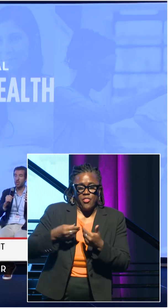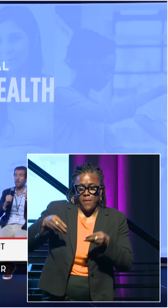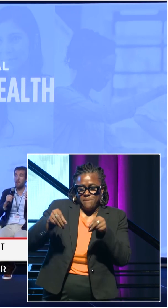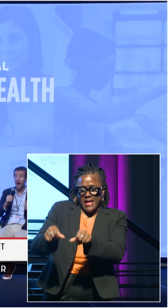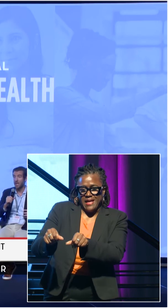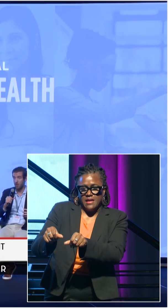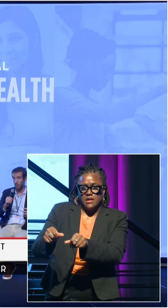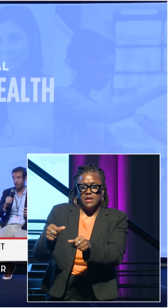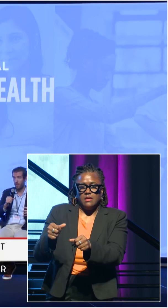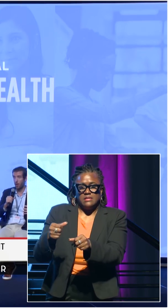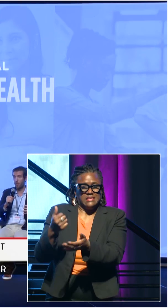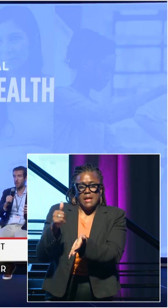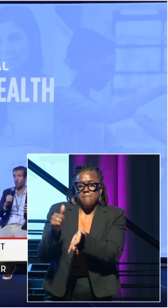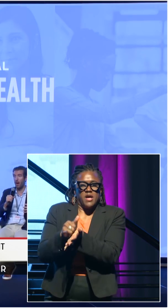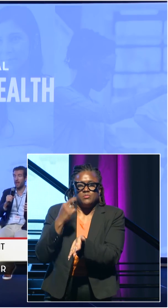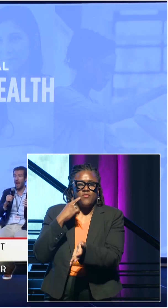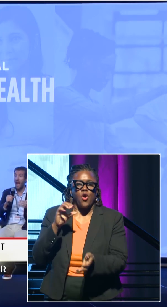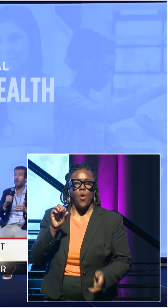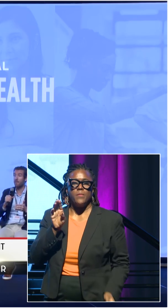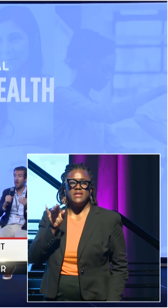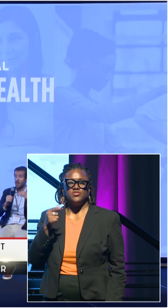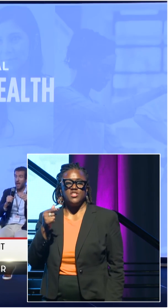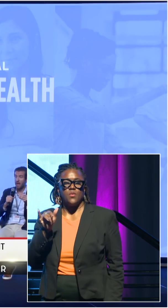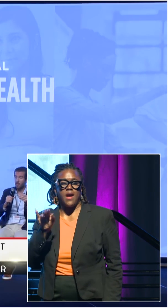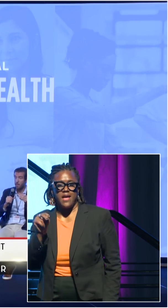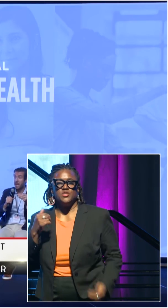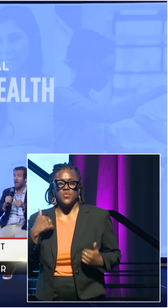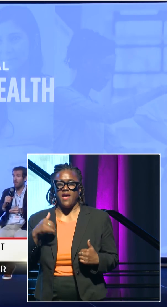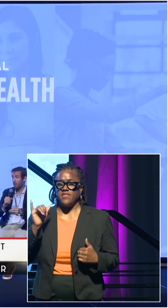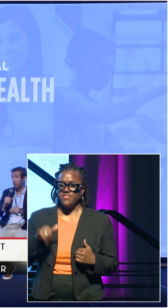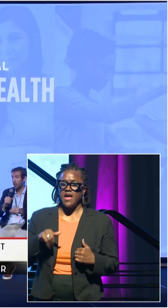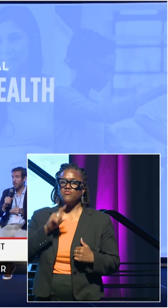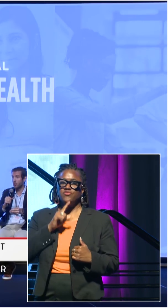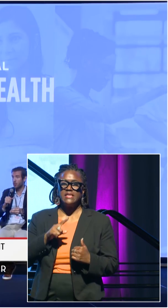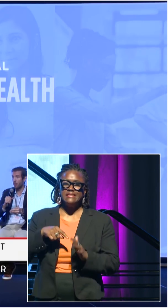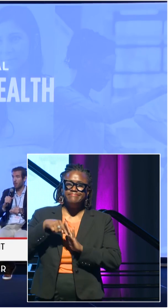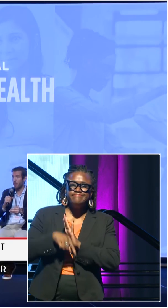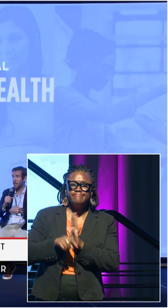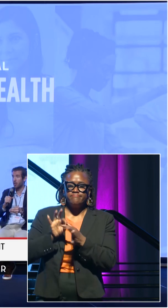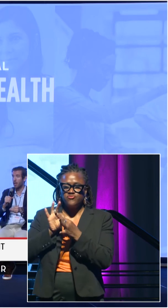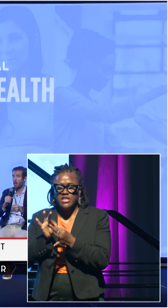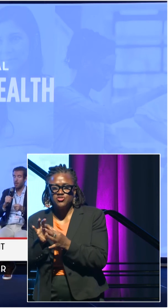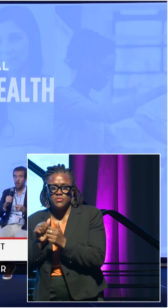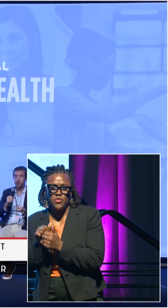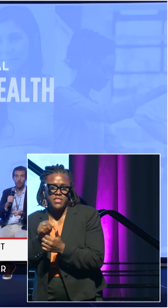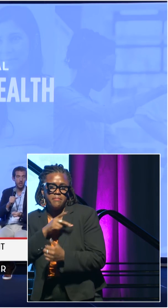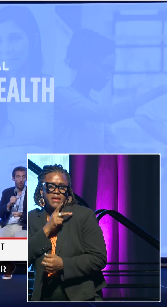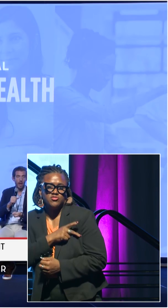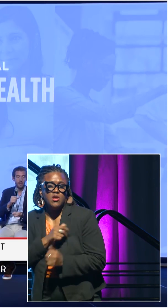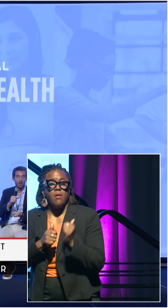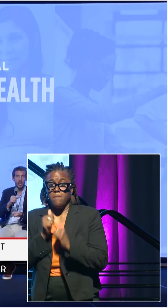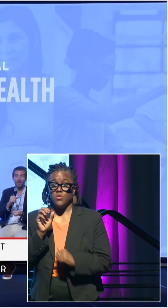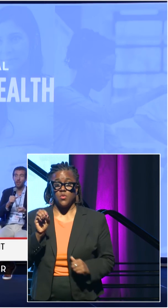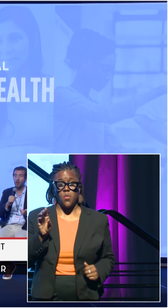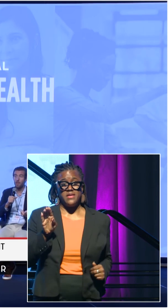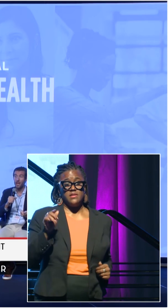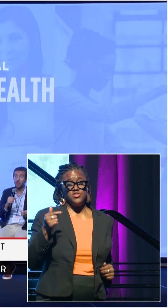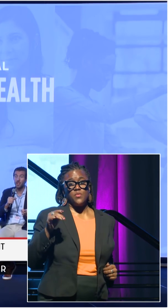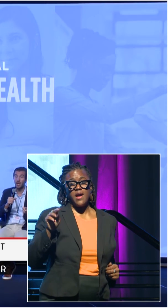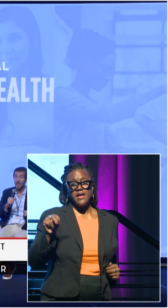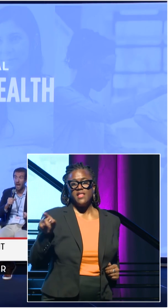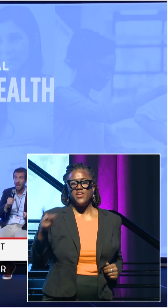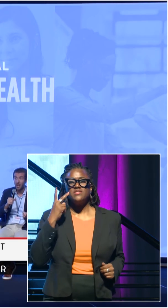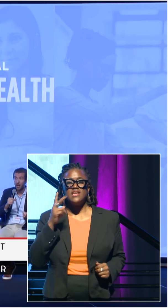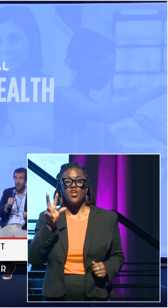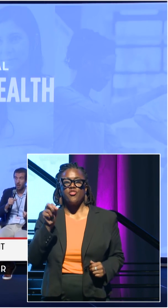it almost impossible for an OBGYN to have that meaningful relationship with a patient. Most OBGYNs are seeing 30